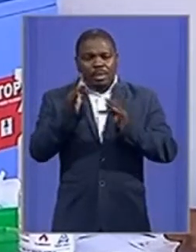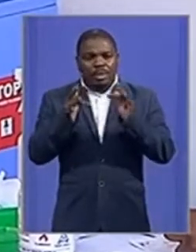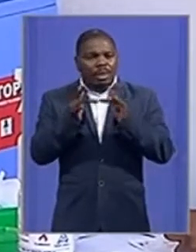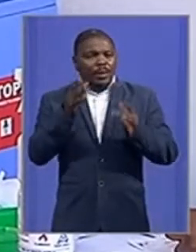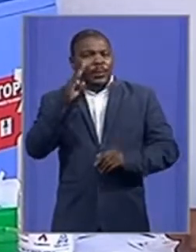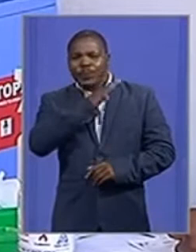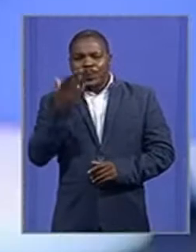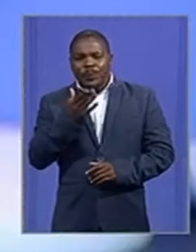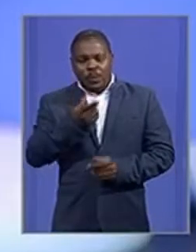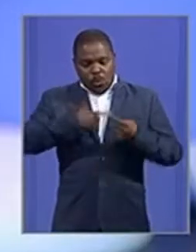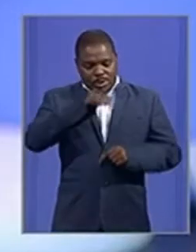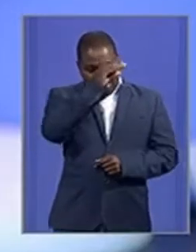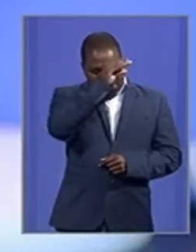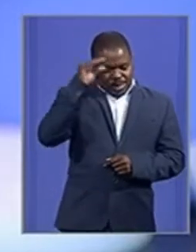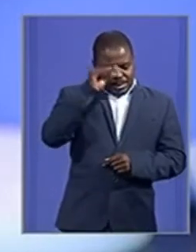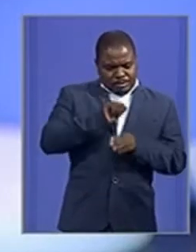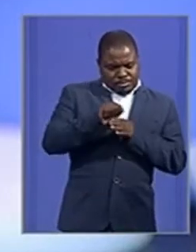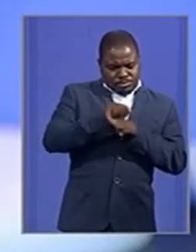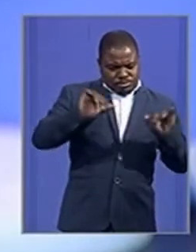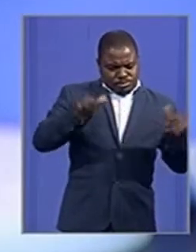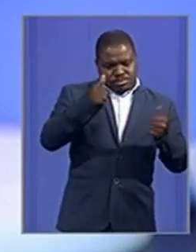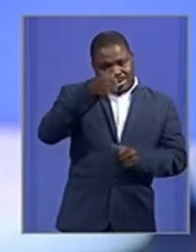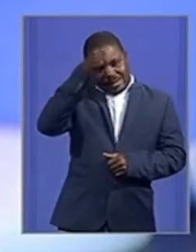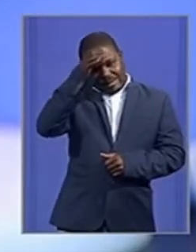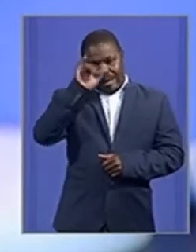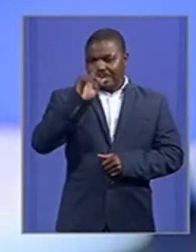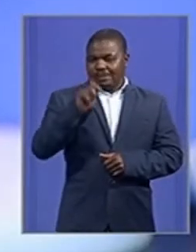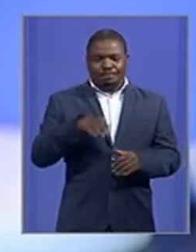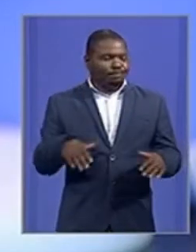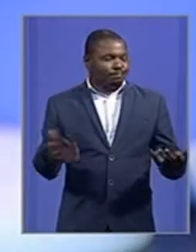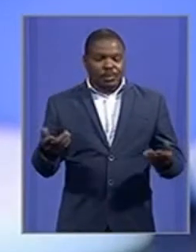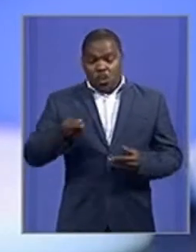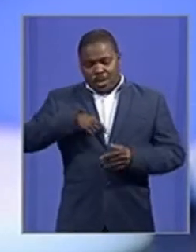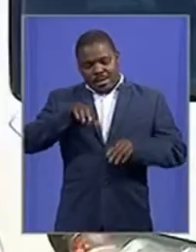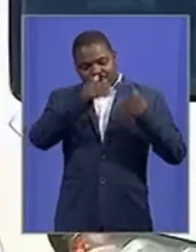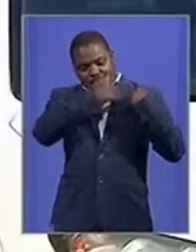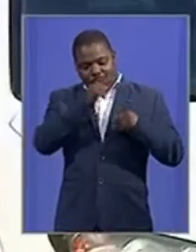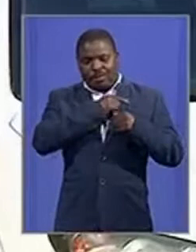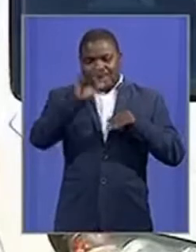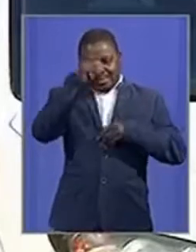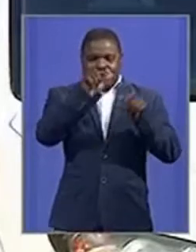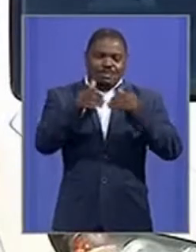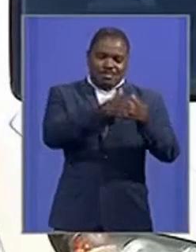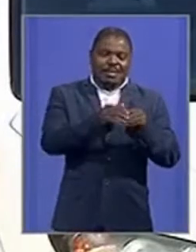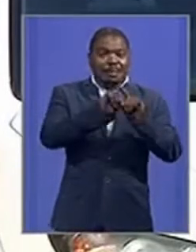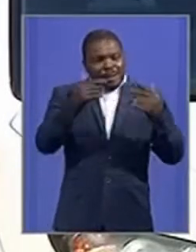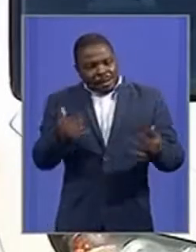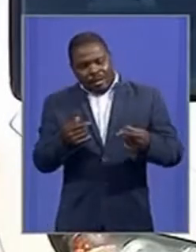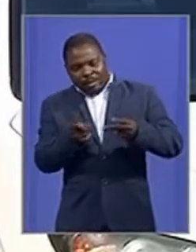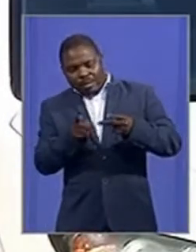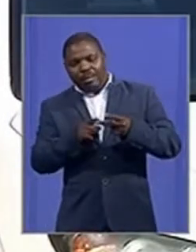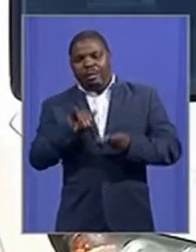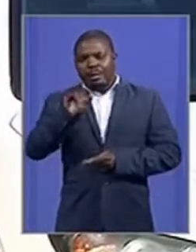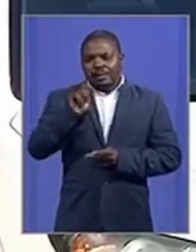We as nurses are not actually trained to do with IT issues. We take care of the sick, but now we must also do the